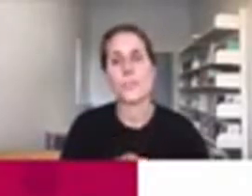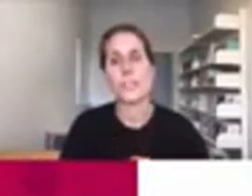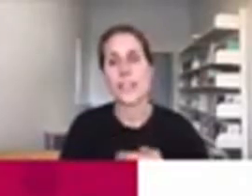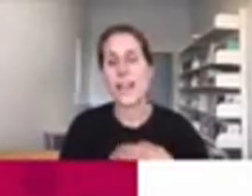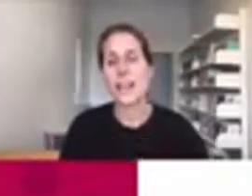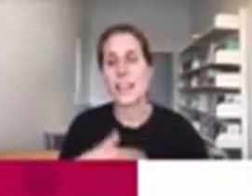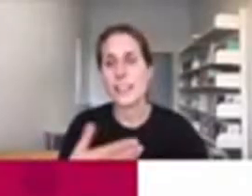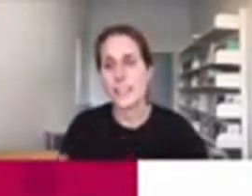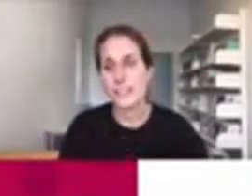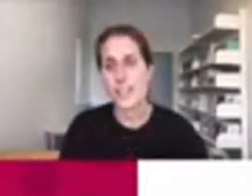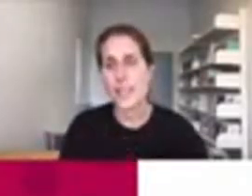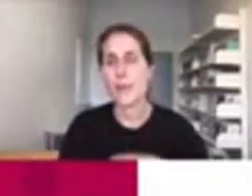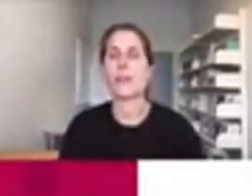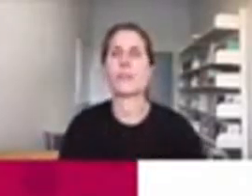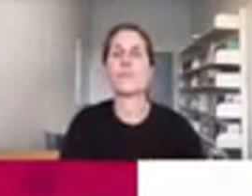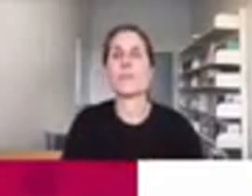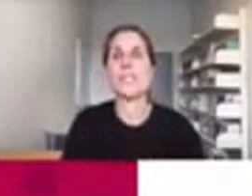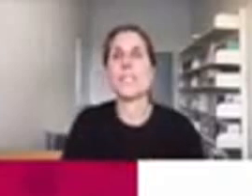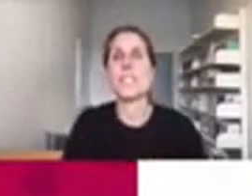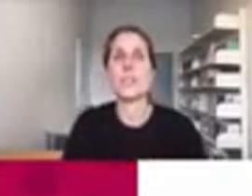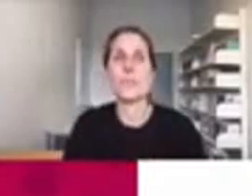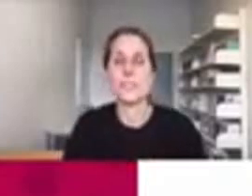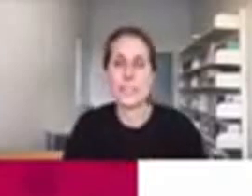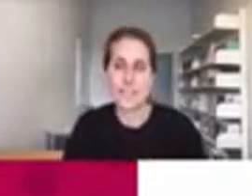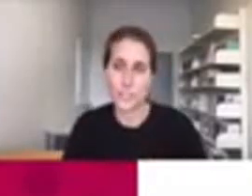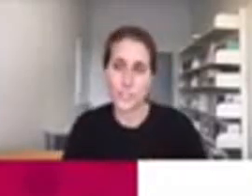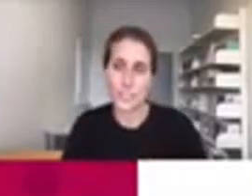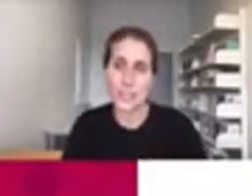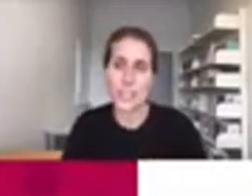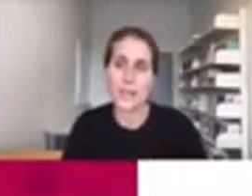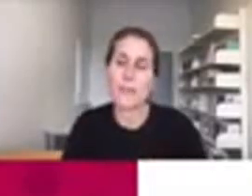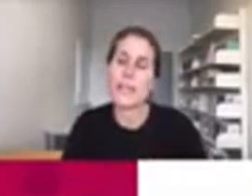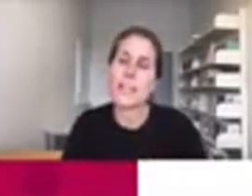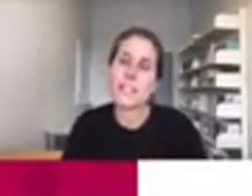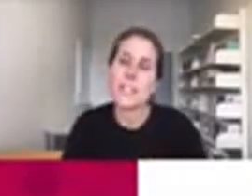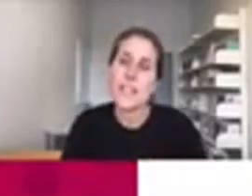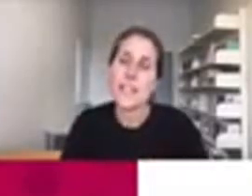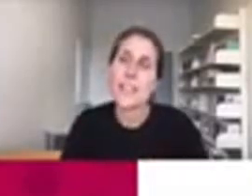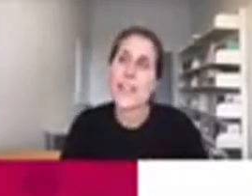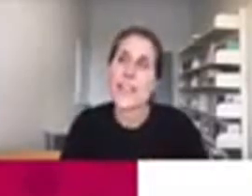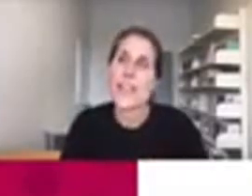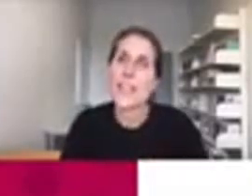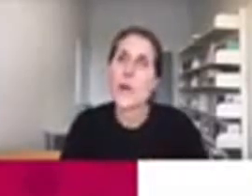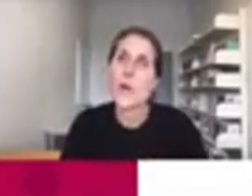schools. Another thing that came out from teachers was that during the lockdown period, they